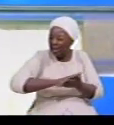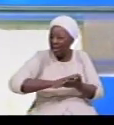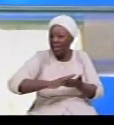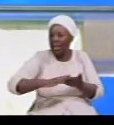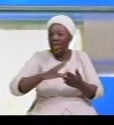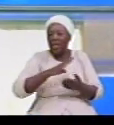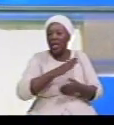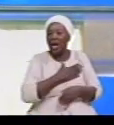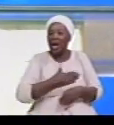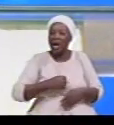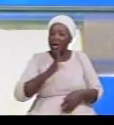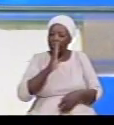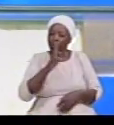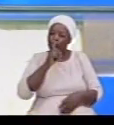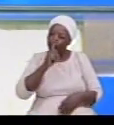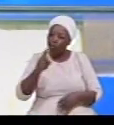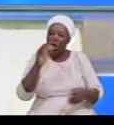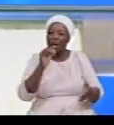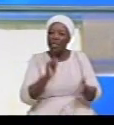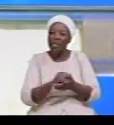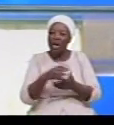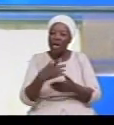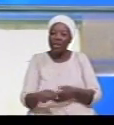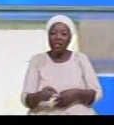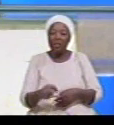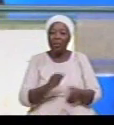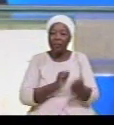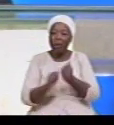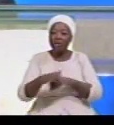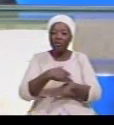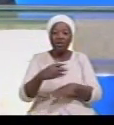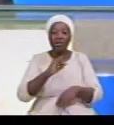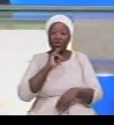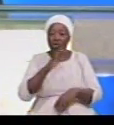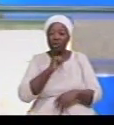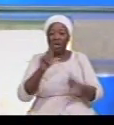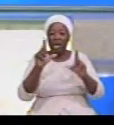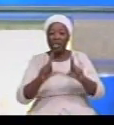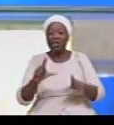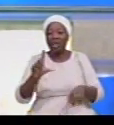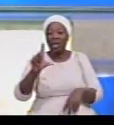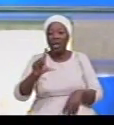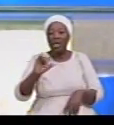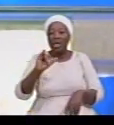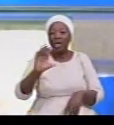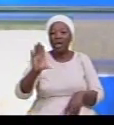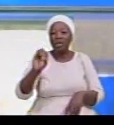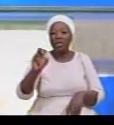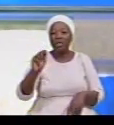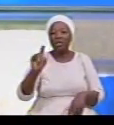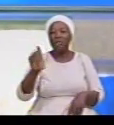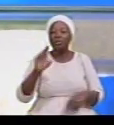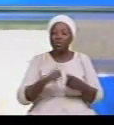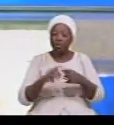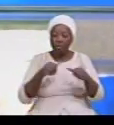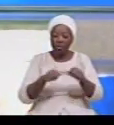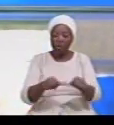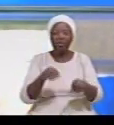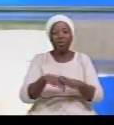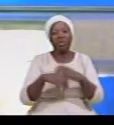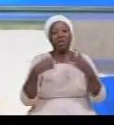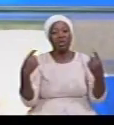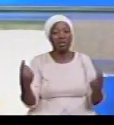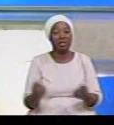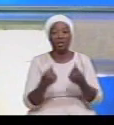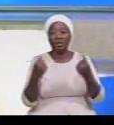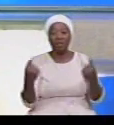the Passover is not a license to continue in sin. Verse 23, for the Lord will pass